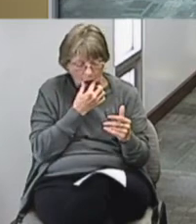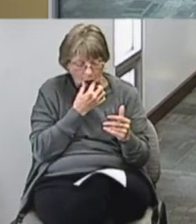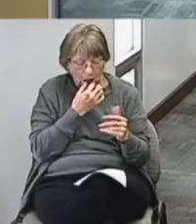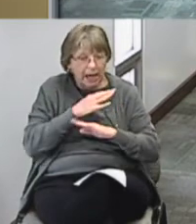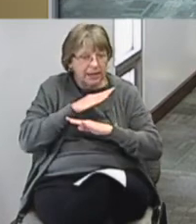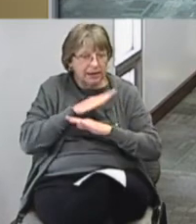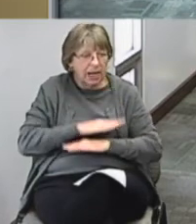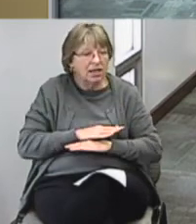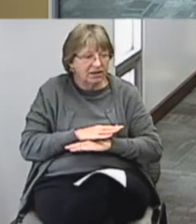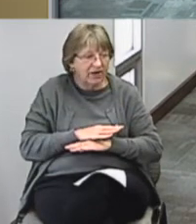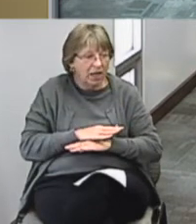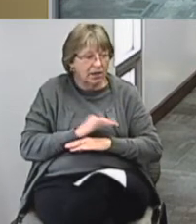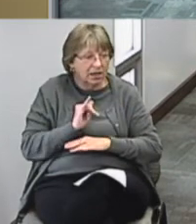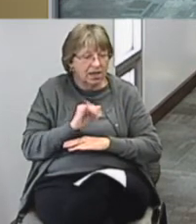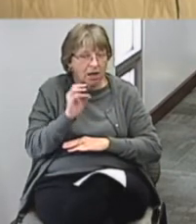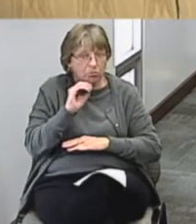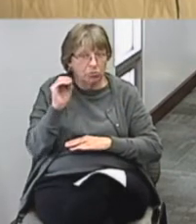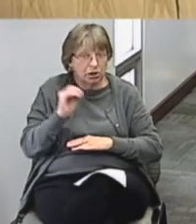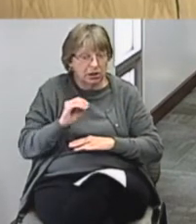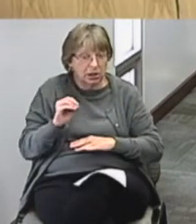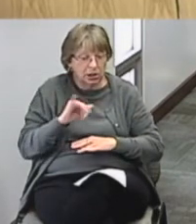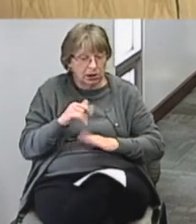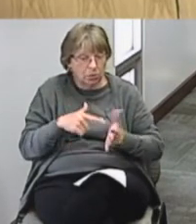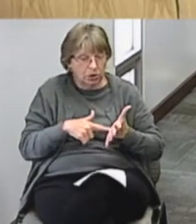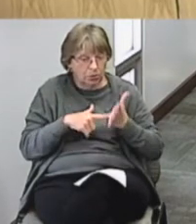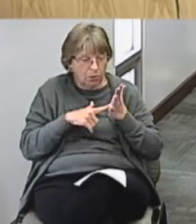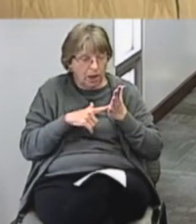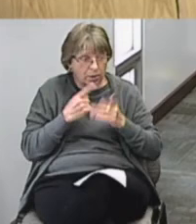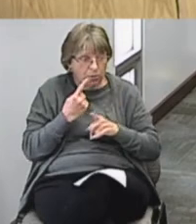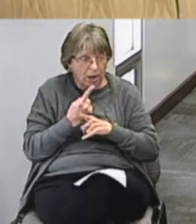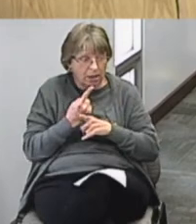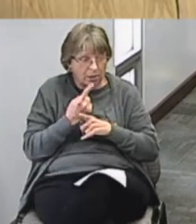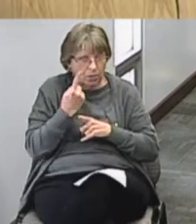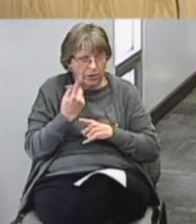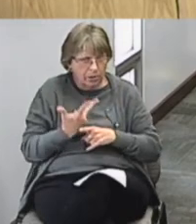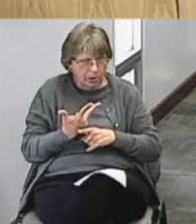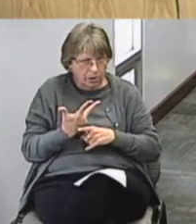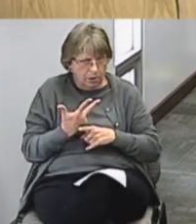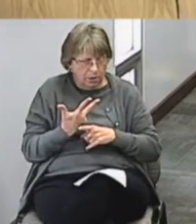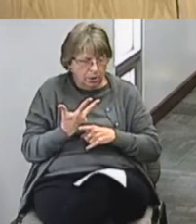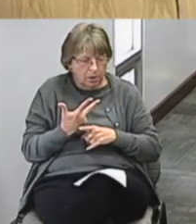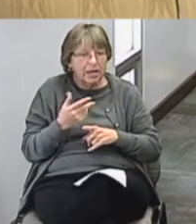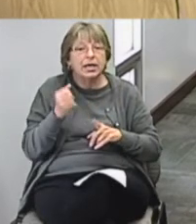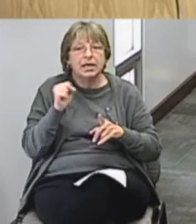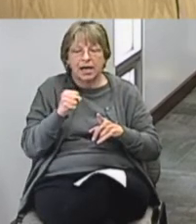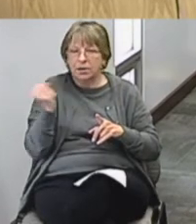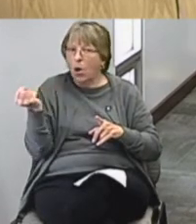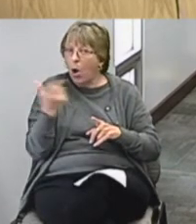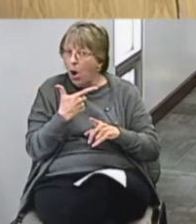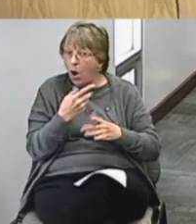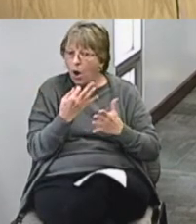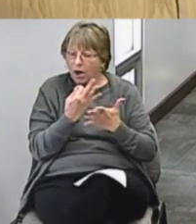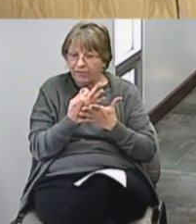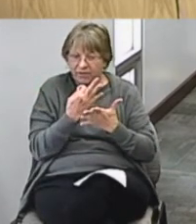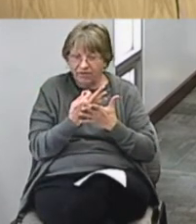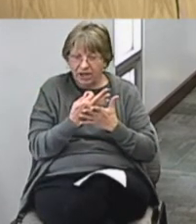satisfies that percentage that's required, what, 1/3, if I remember correctly? Yes, all of the funds come out of the